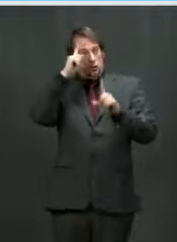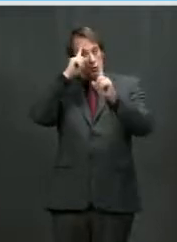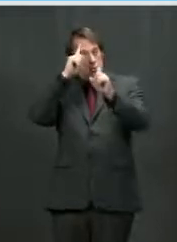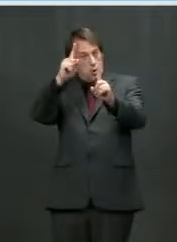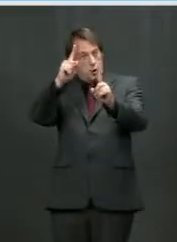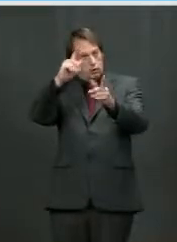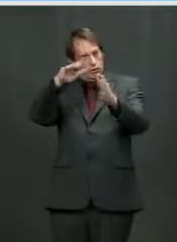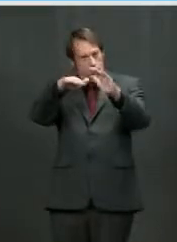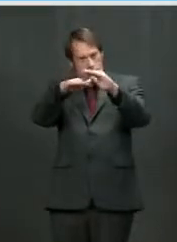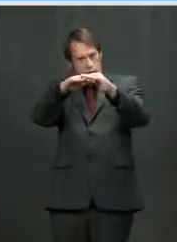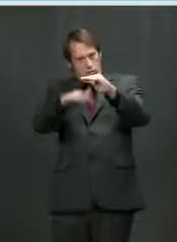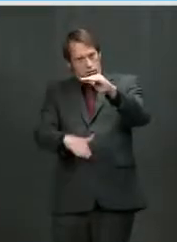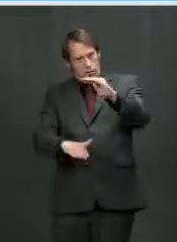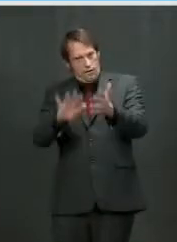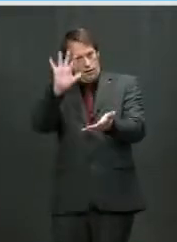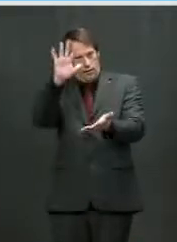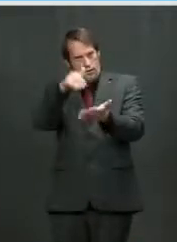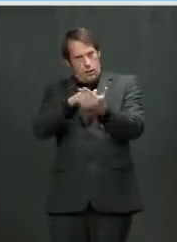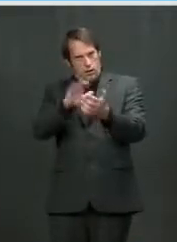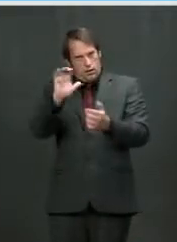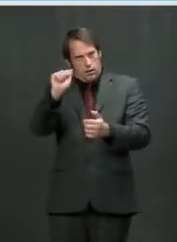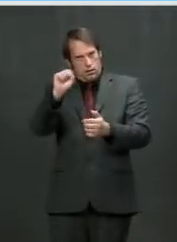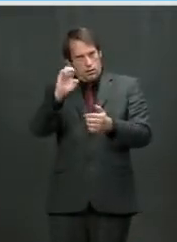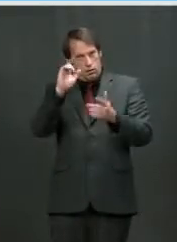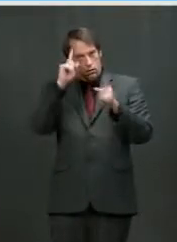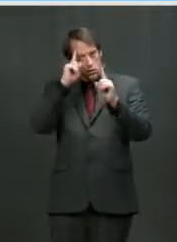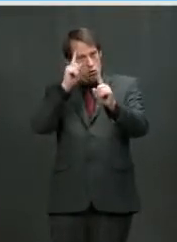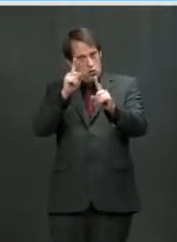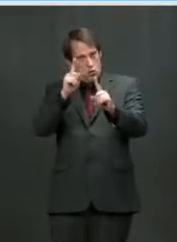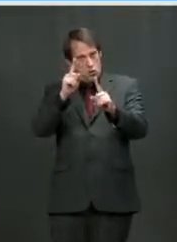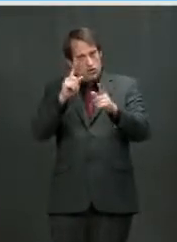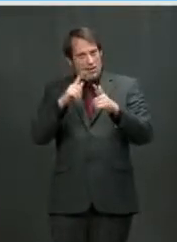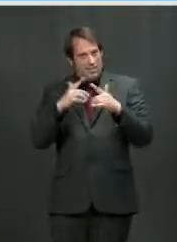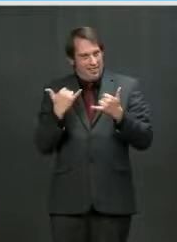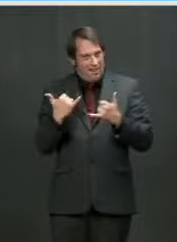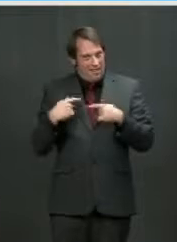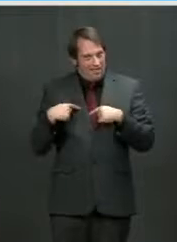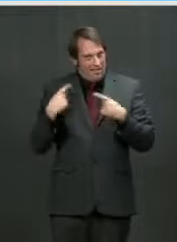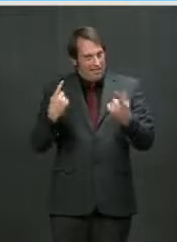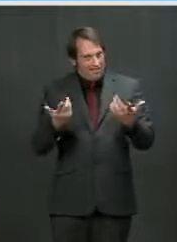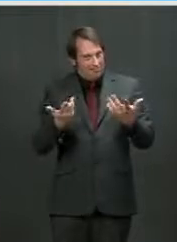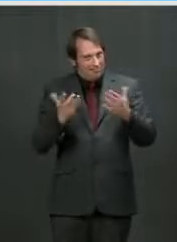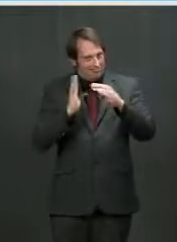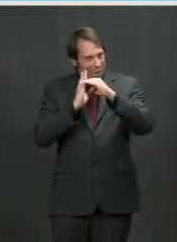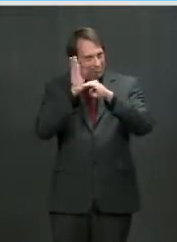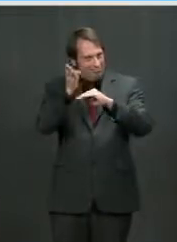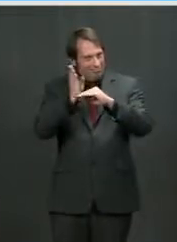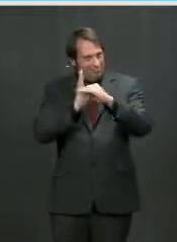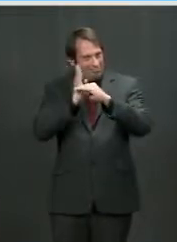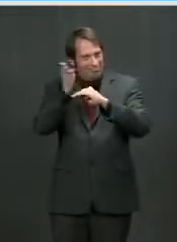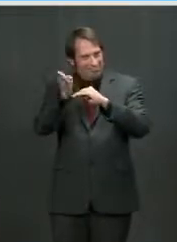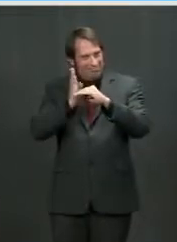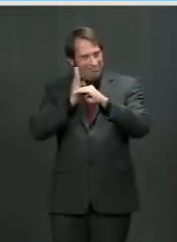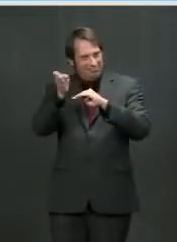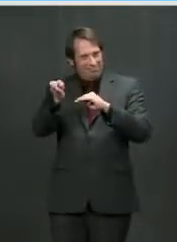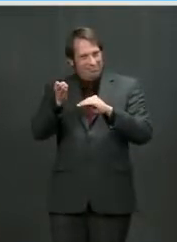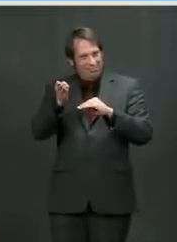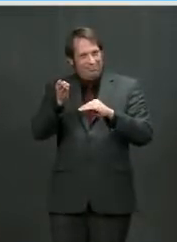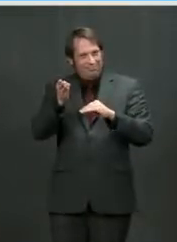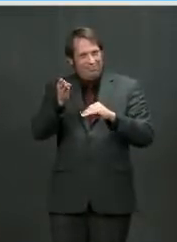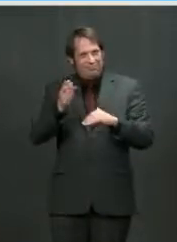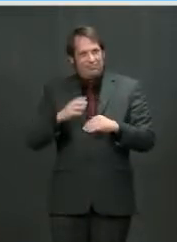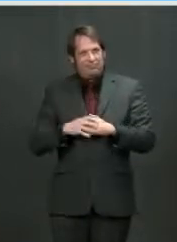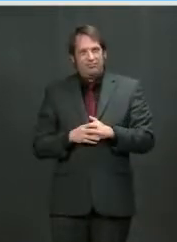today. So, you know, what I would say is in the context of vaccination, we still need to have our case counts be really low to stop